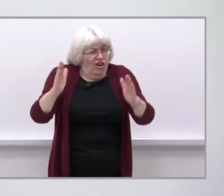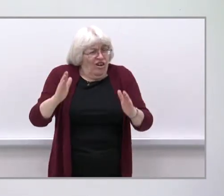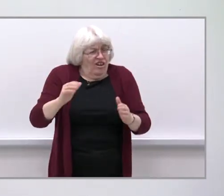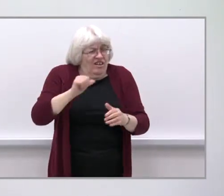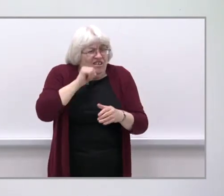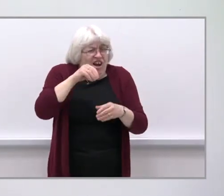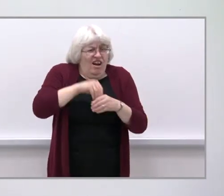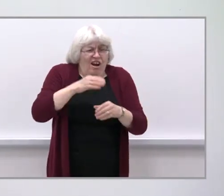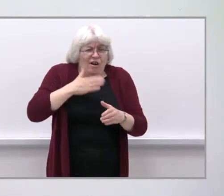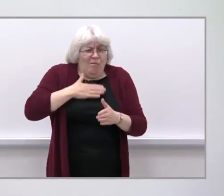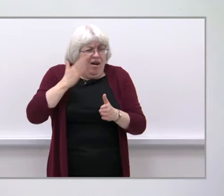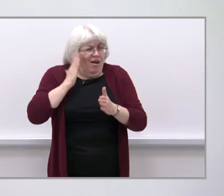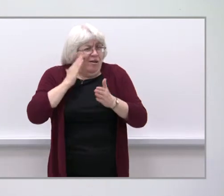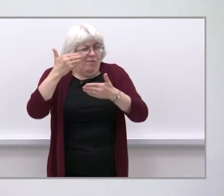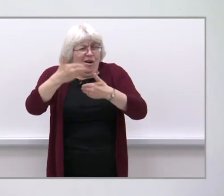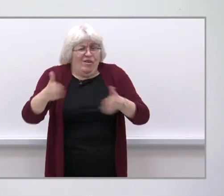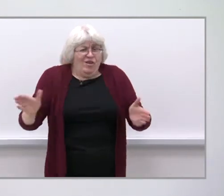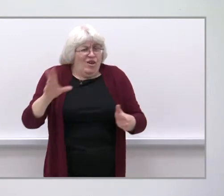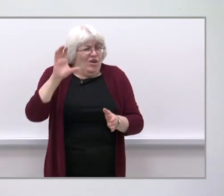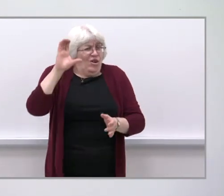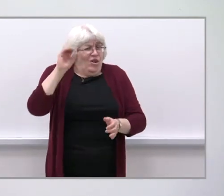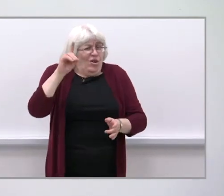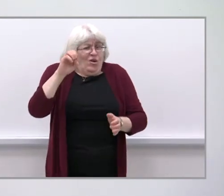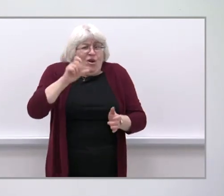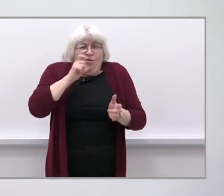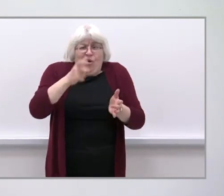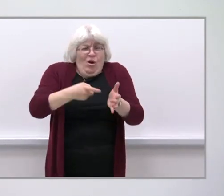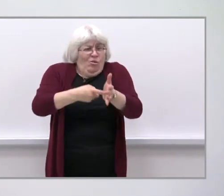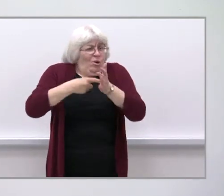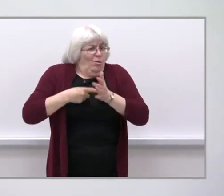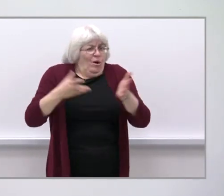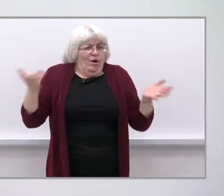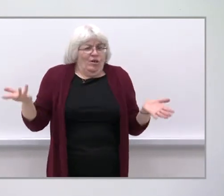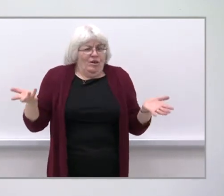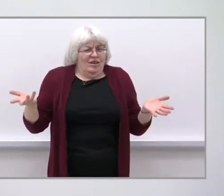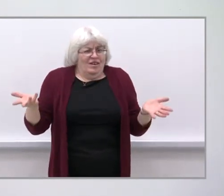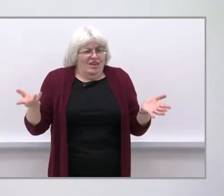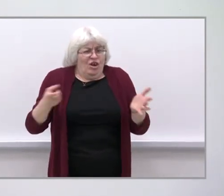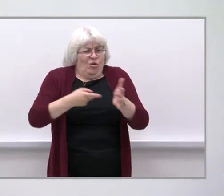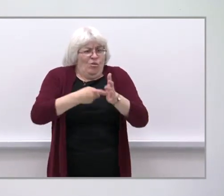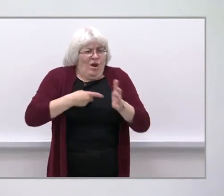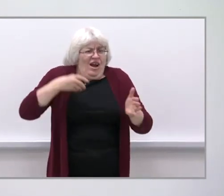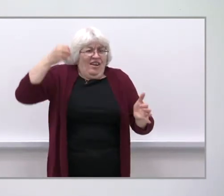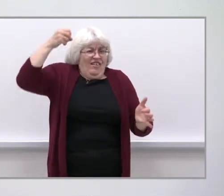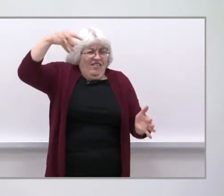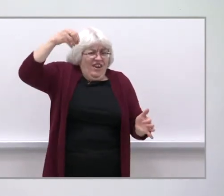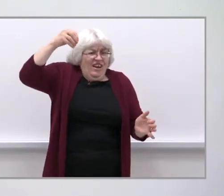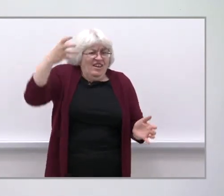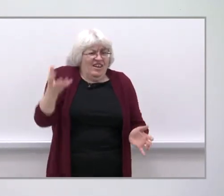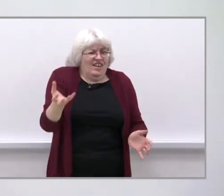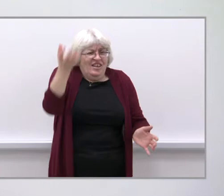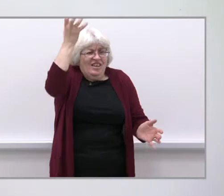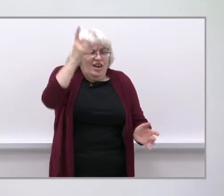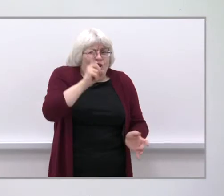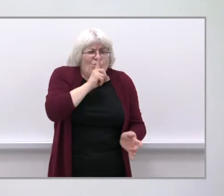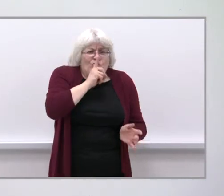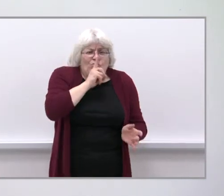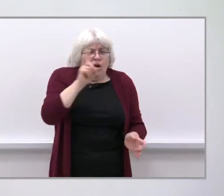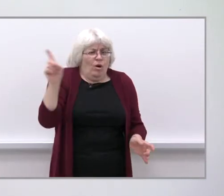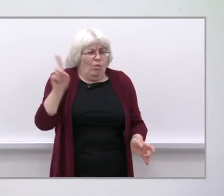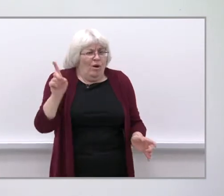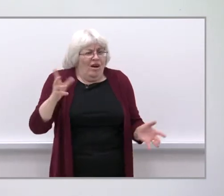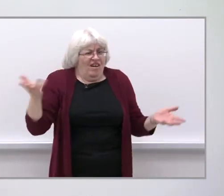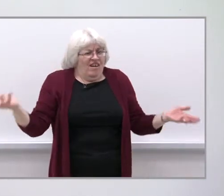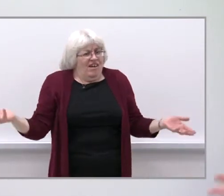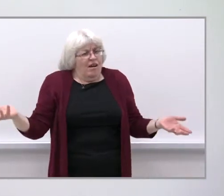They said it would have to be in the hallway, and they said, well, no, it doesn't. I said, well, what about the bedrooms? They said it doesn't require anything in the